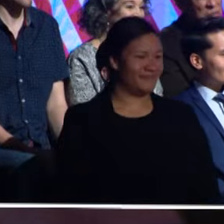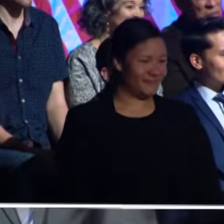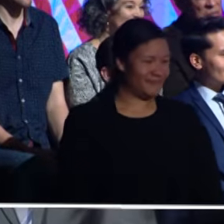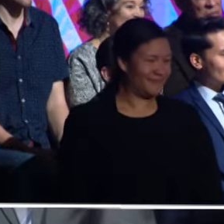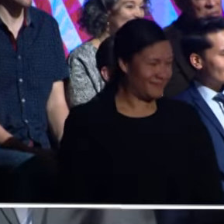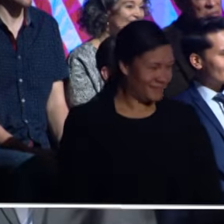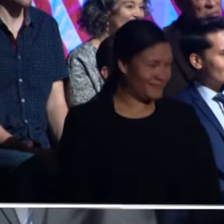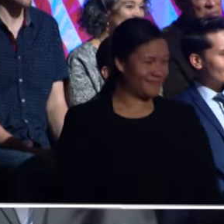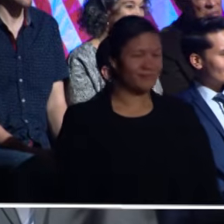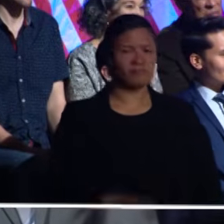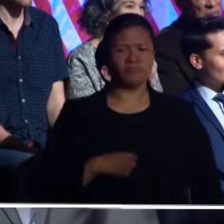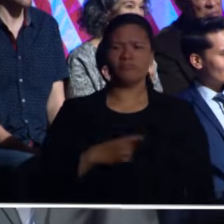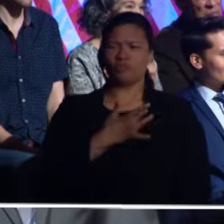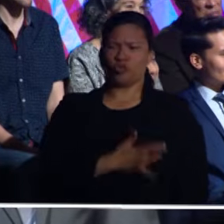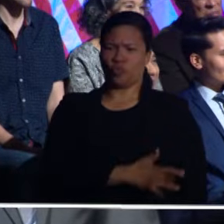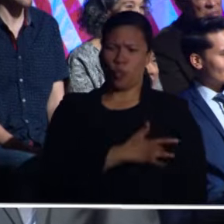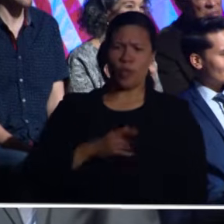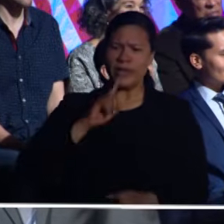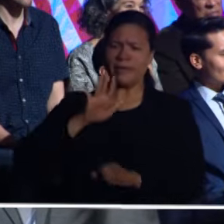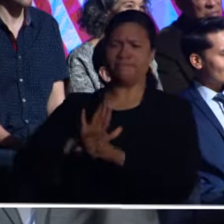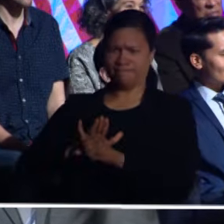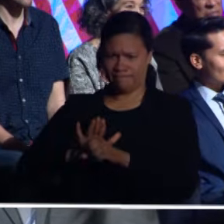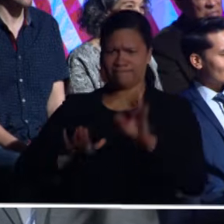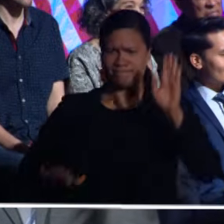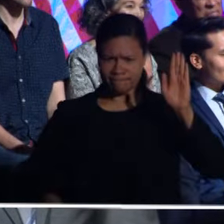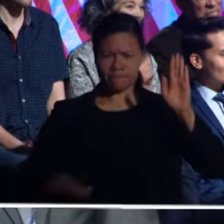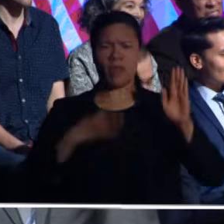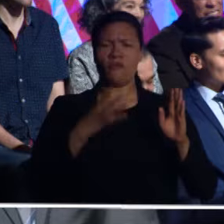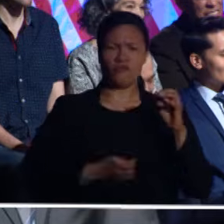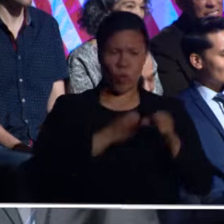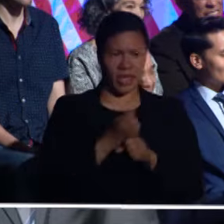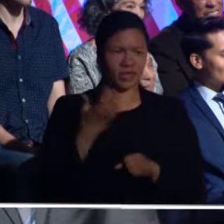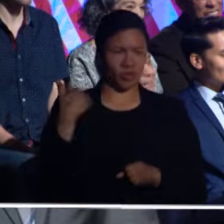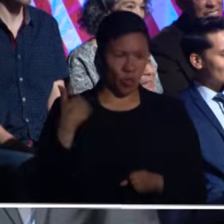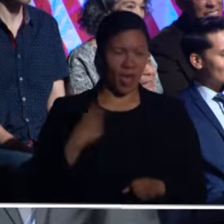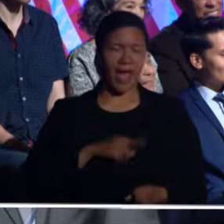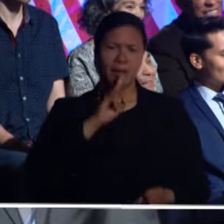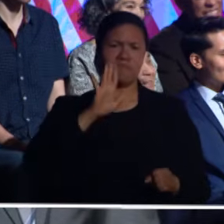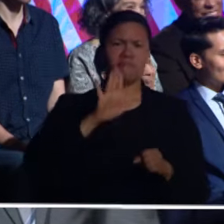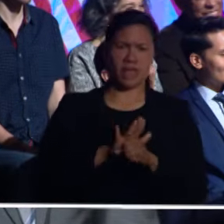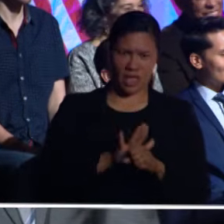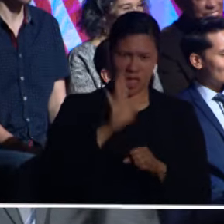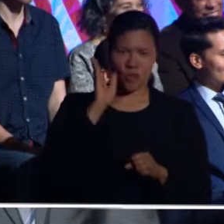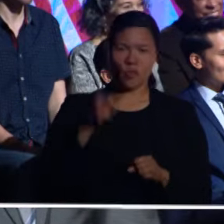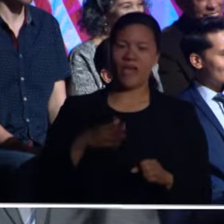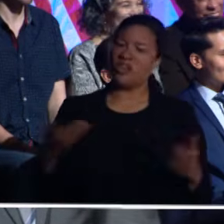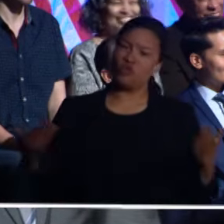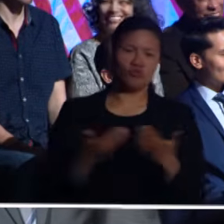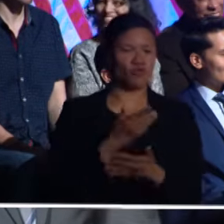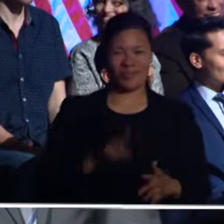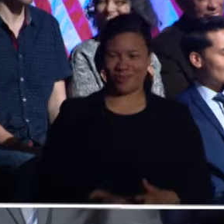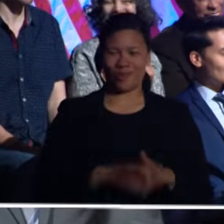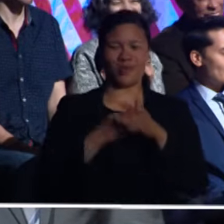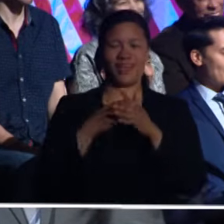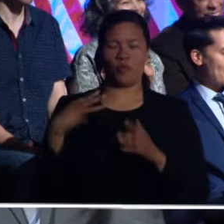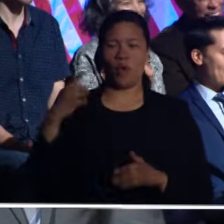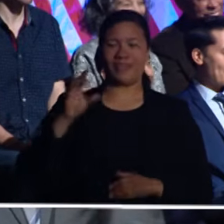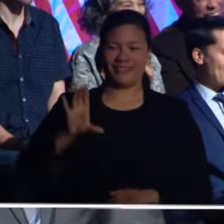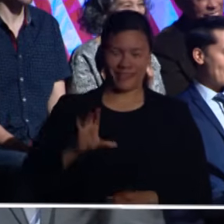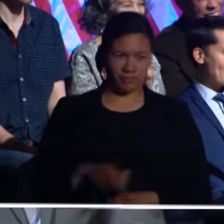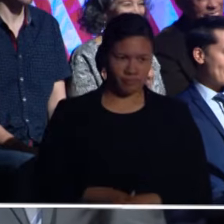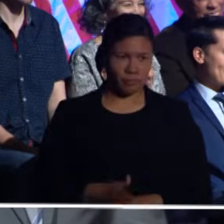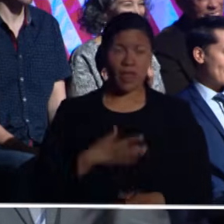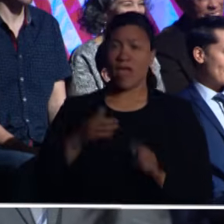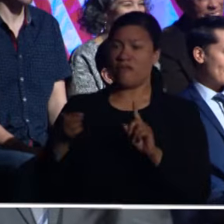After being sworn in 4 years ago, I pledged to bring a fresh start to the district. In my first budget,